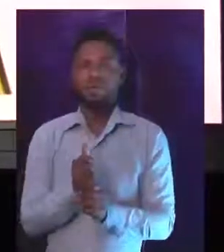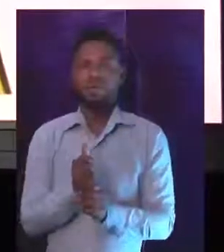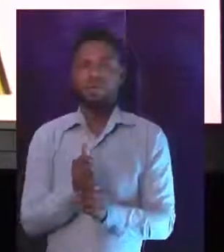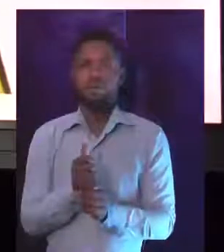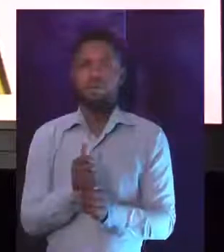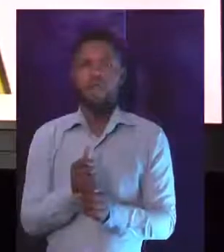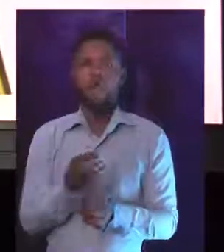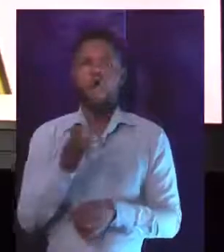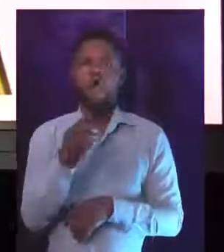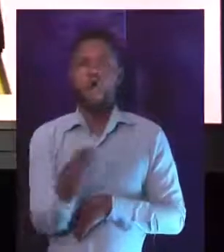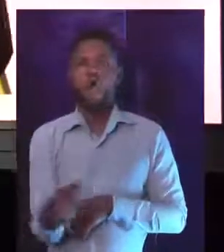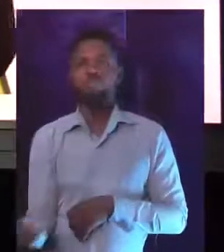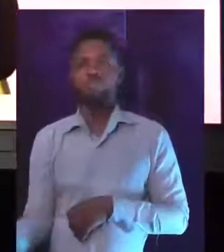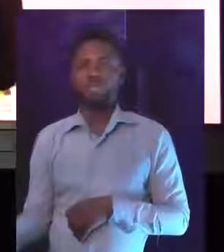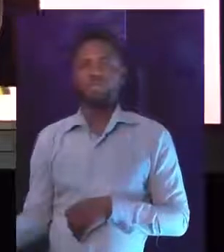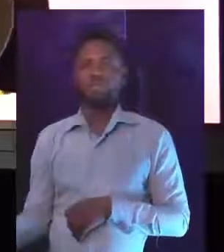makes